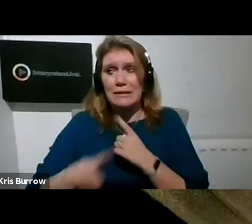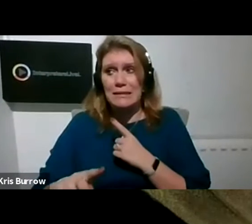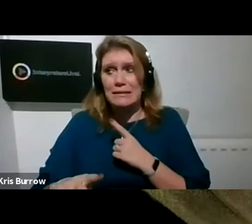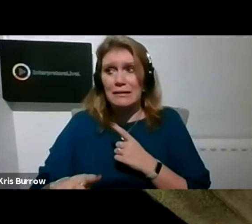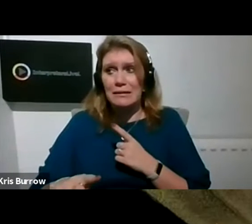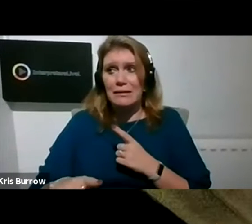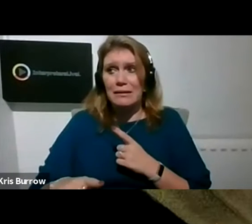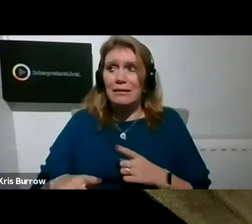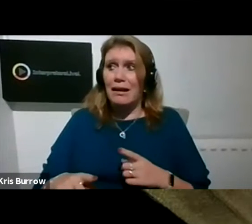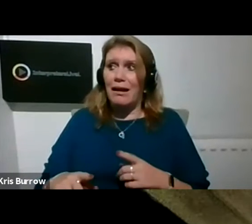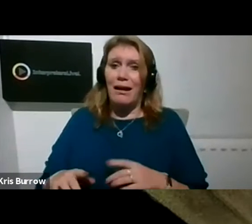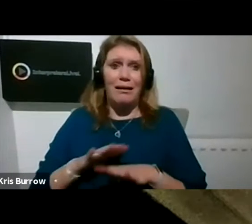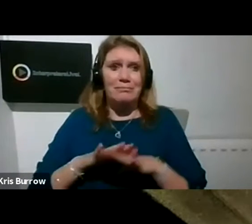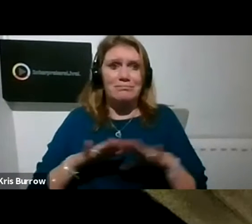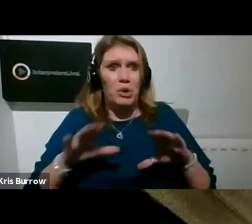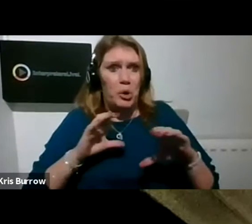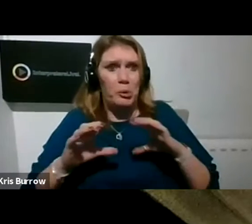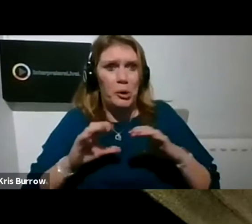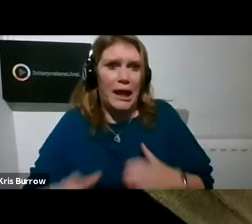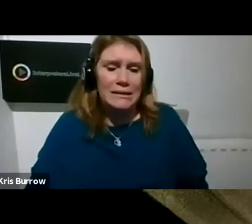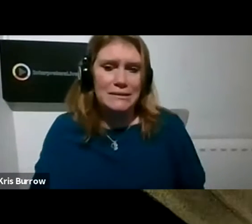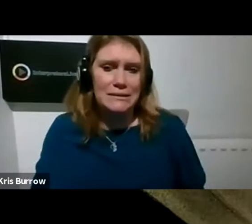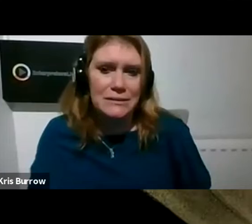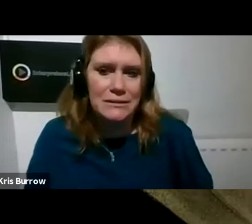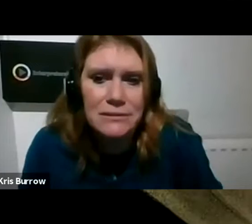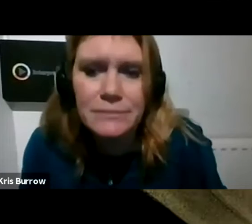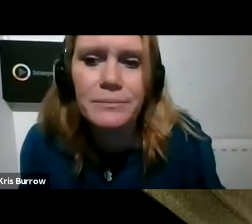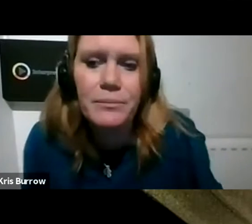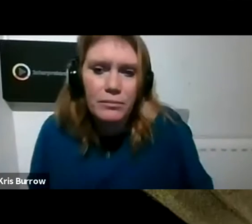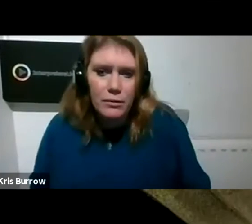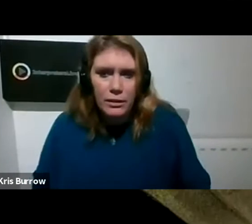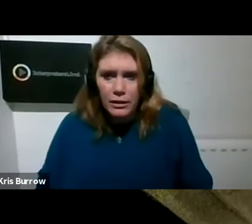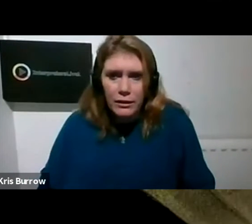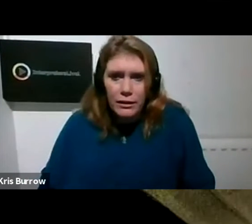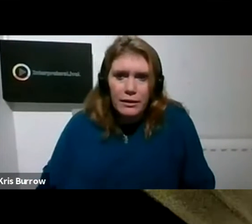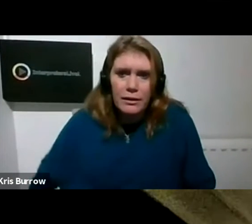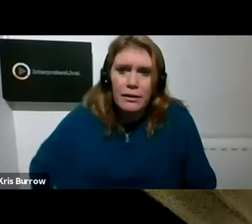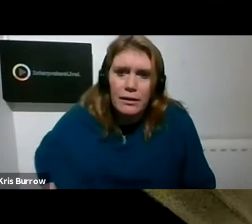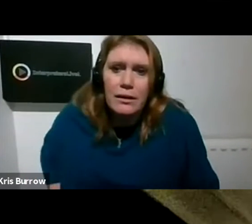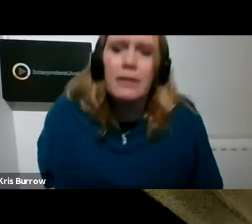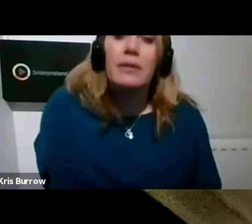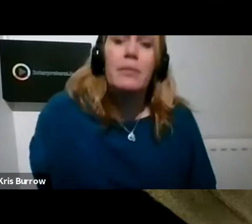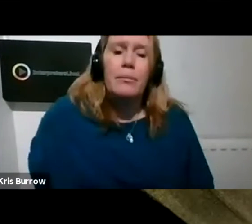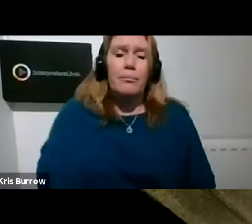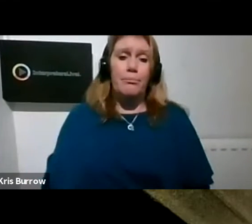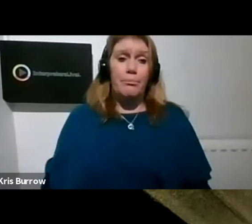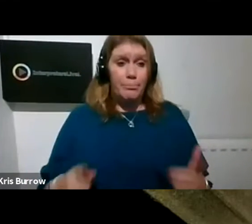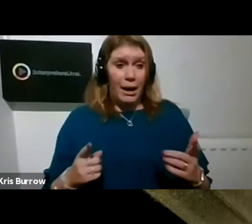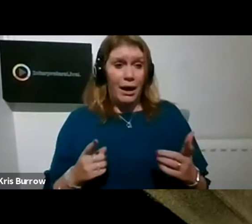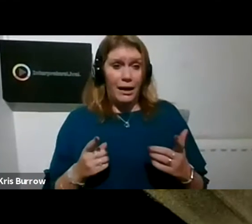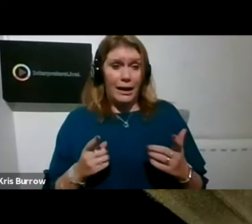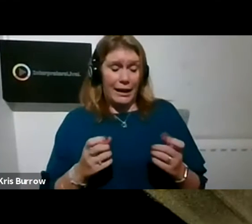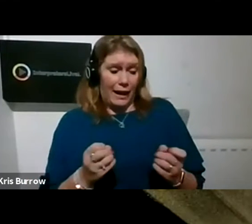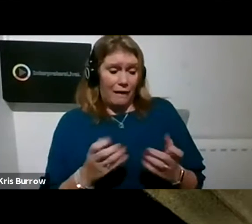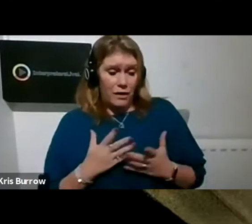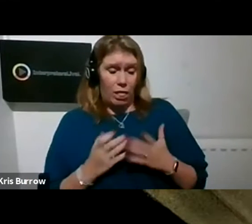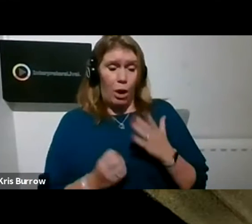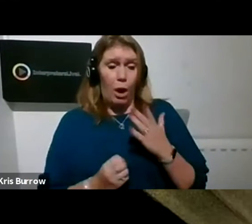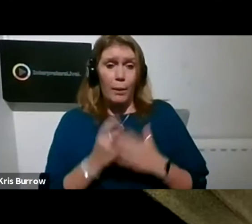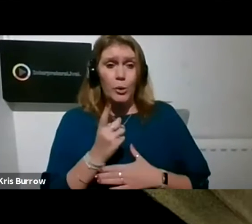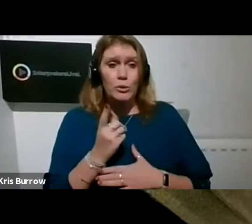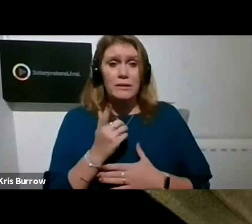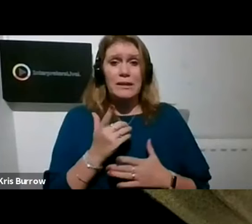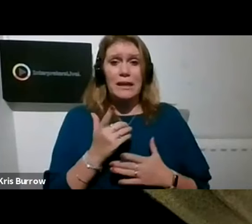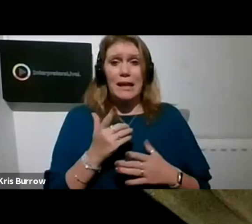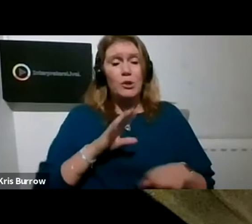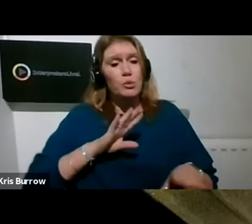sort of non-communication, but it meant that we could rehearse properly, we could rehearse conversations, and we could record in